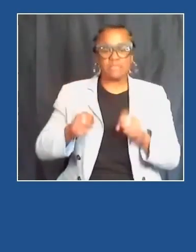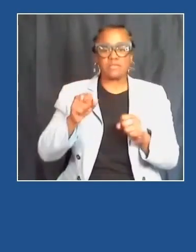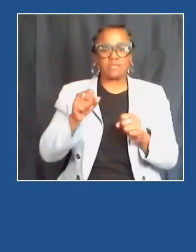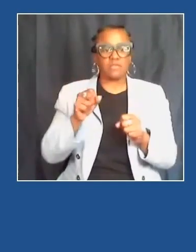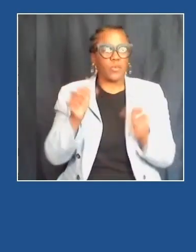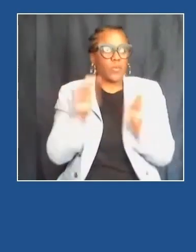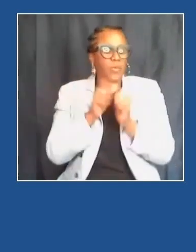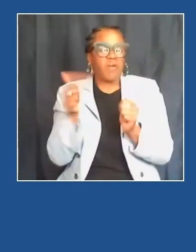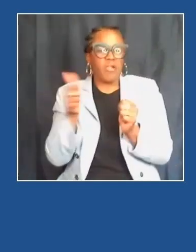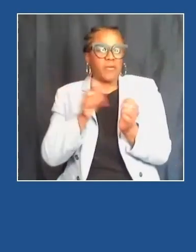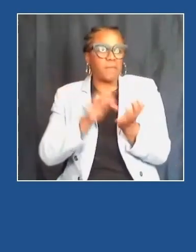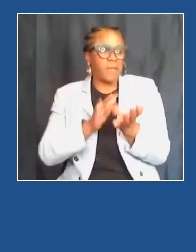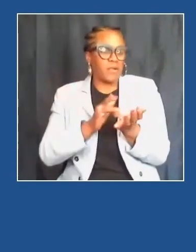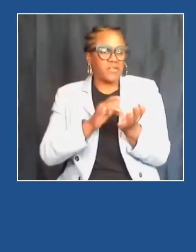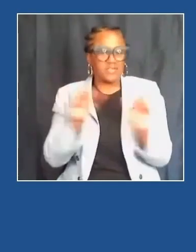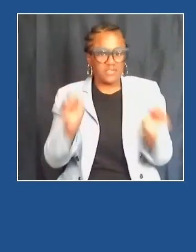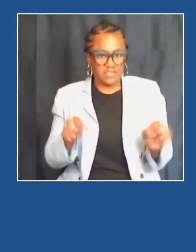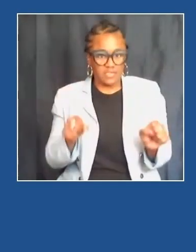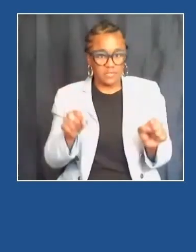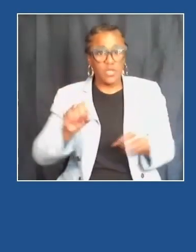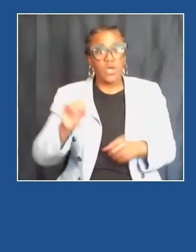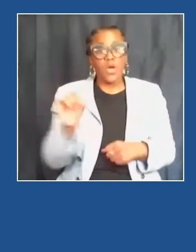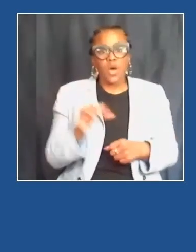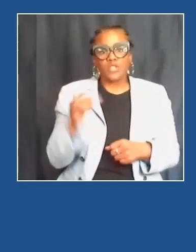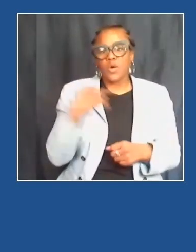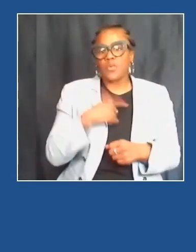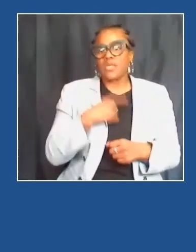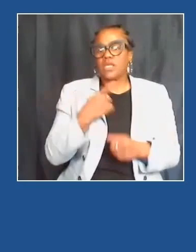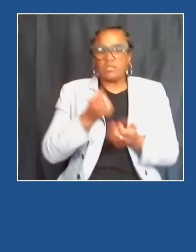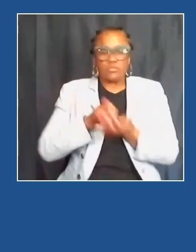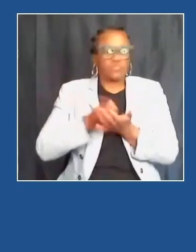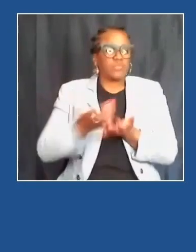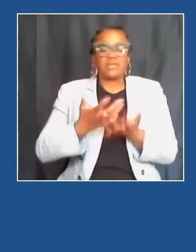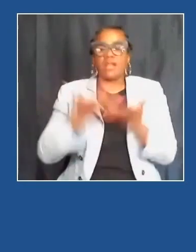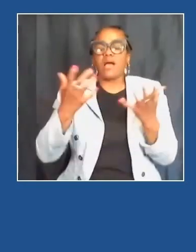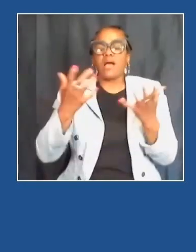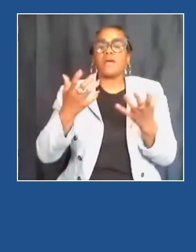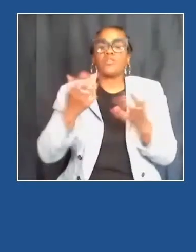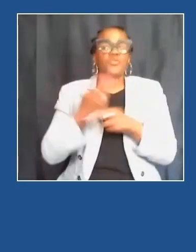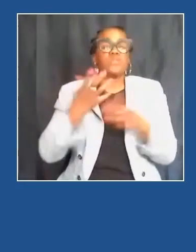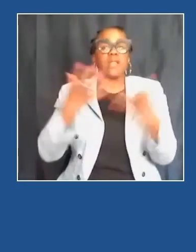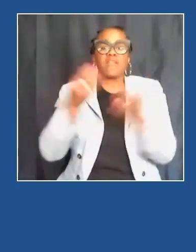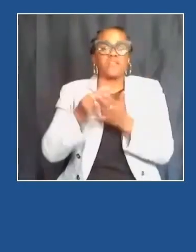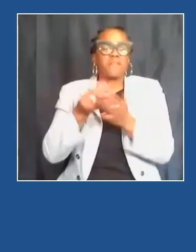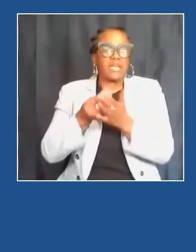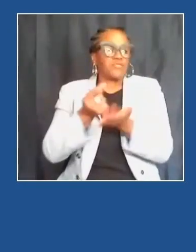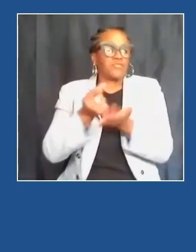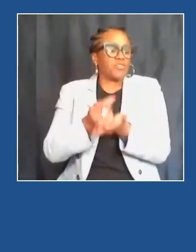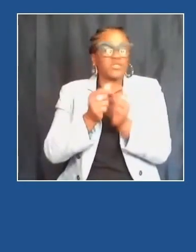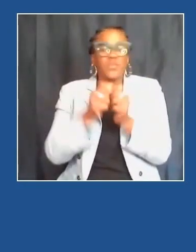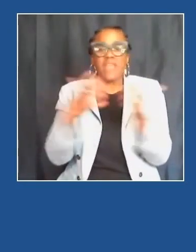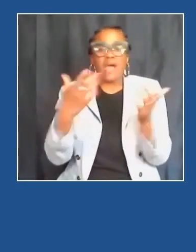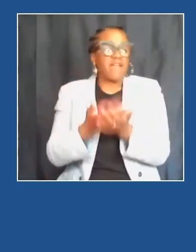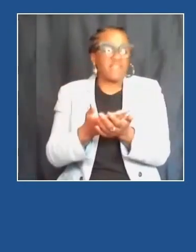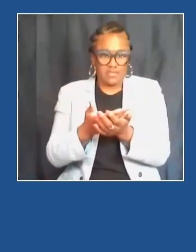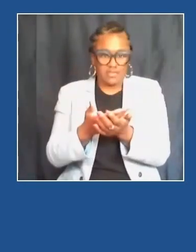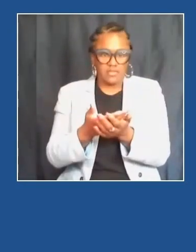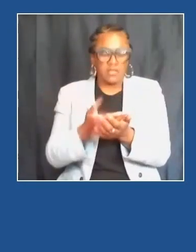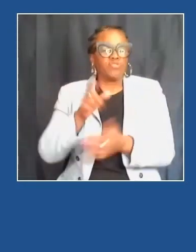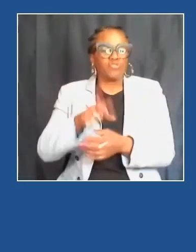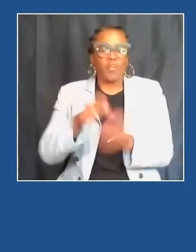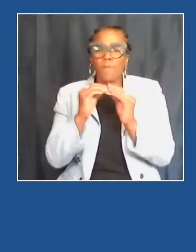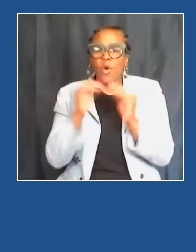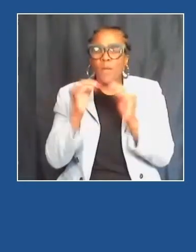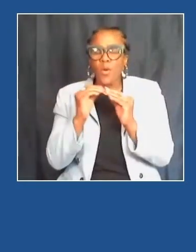systems. We also spend a lot of money on treatments that don't have evidence, and we should be putting more and